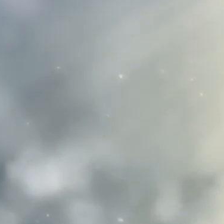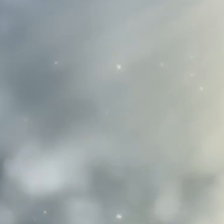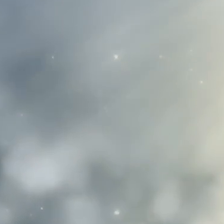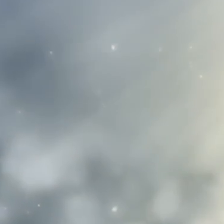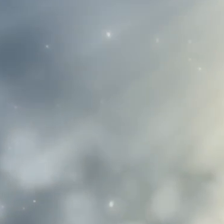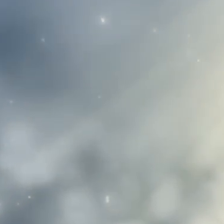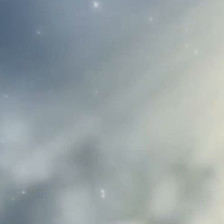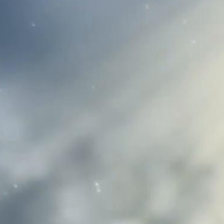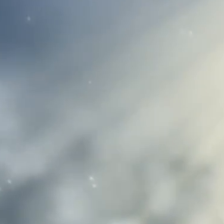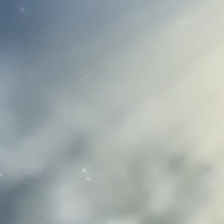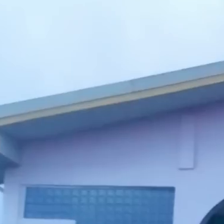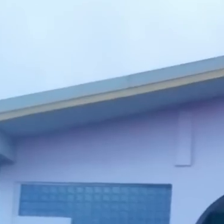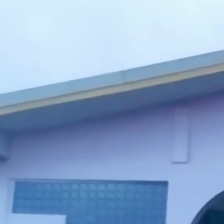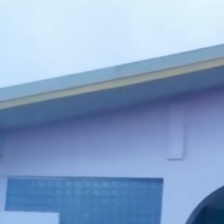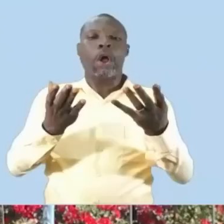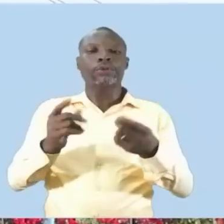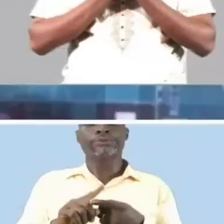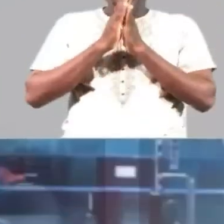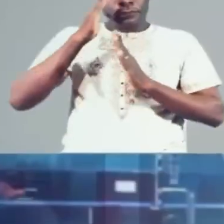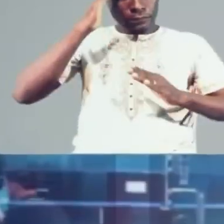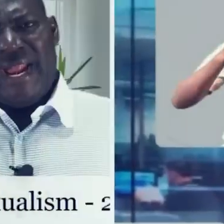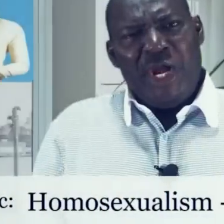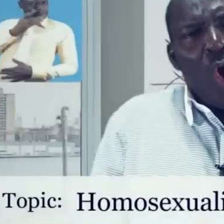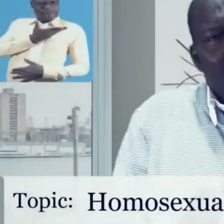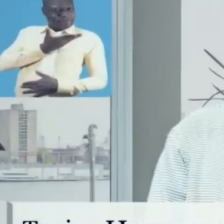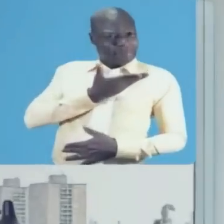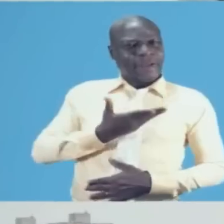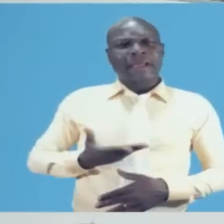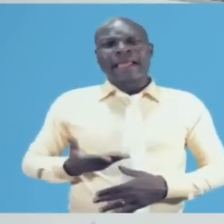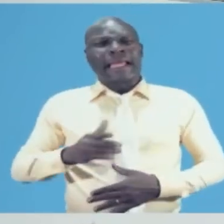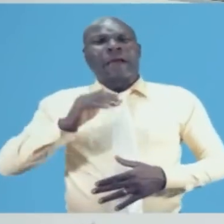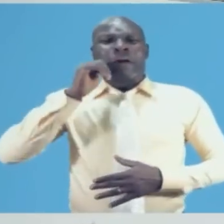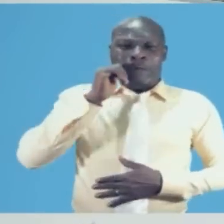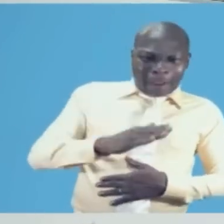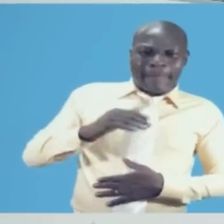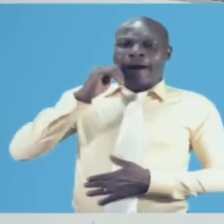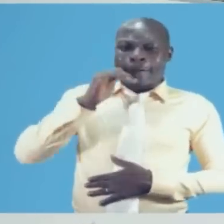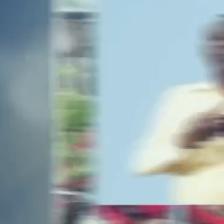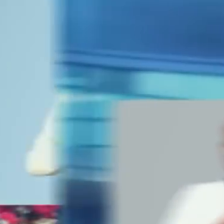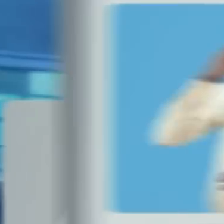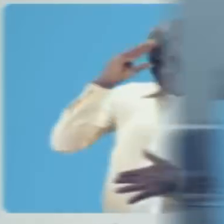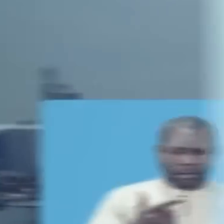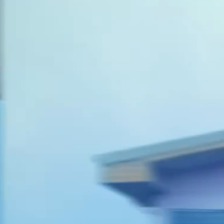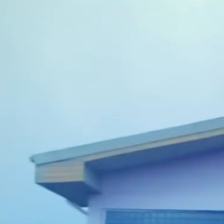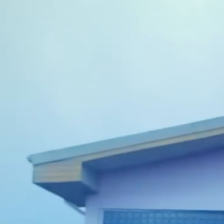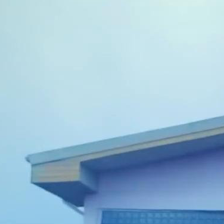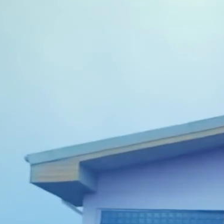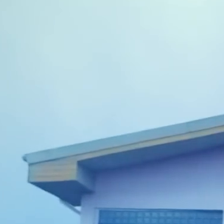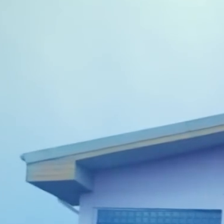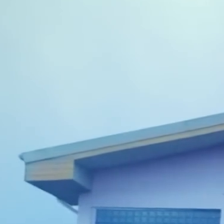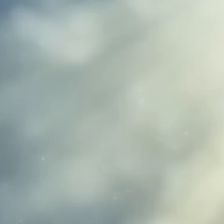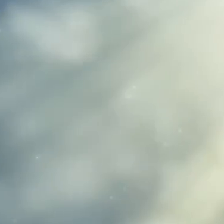He tint his skies with heavenly hue and framed the worlds with his